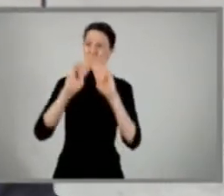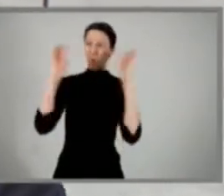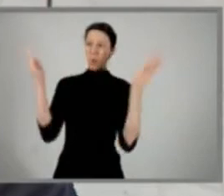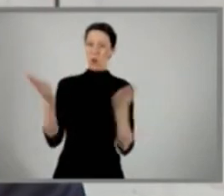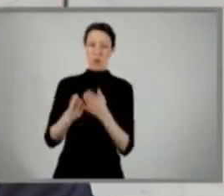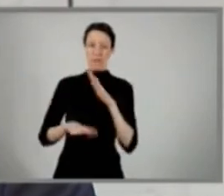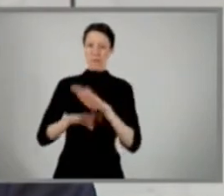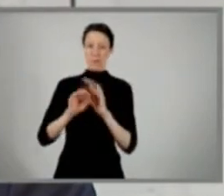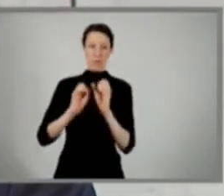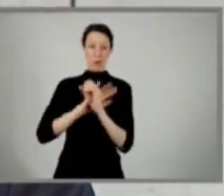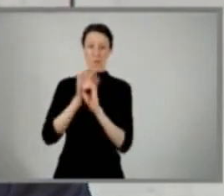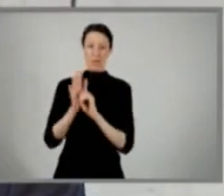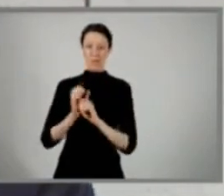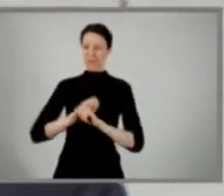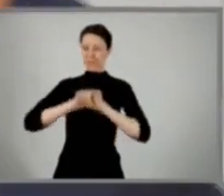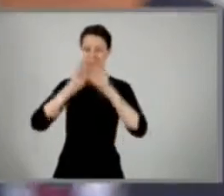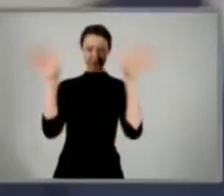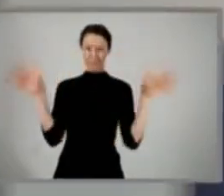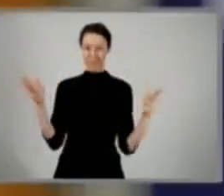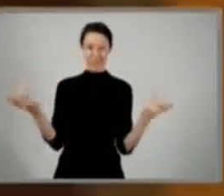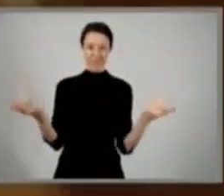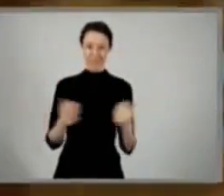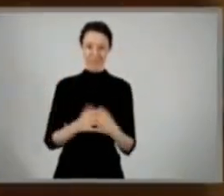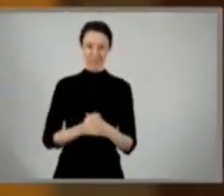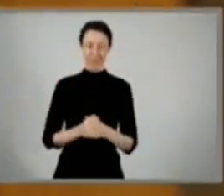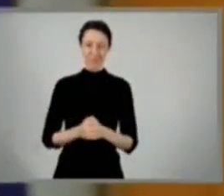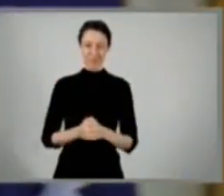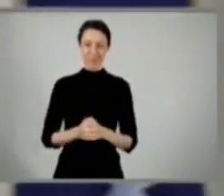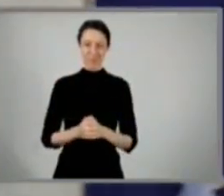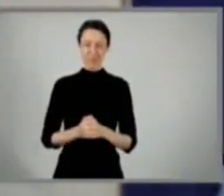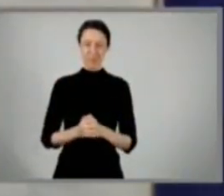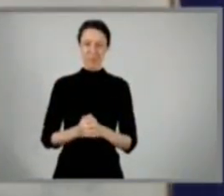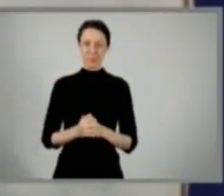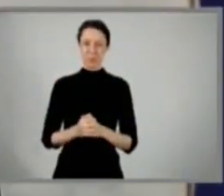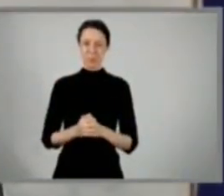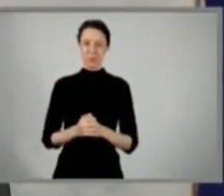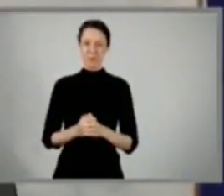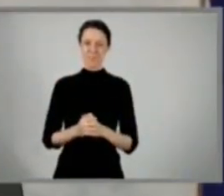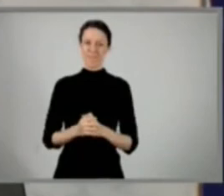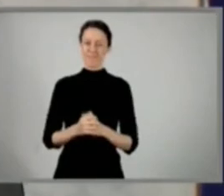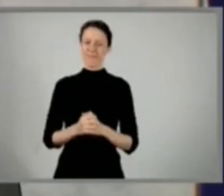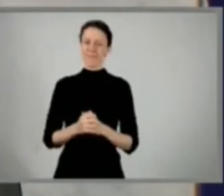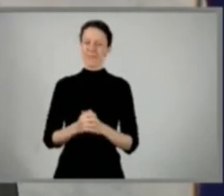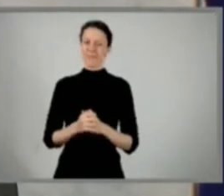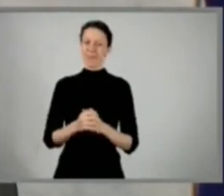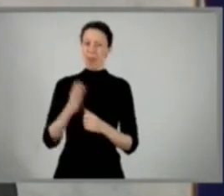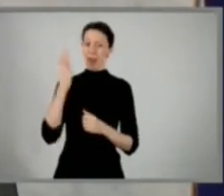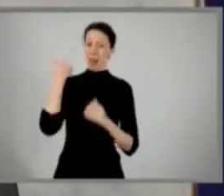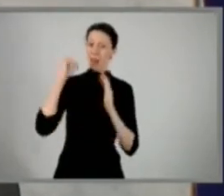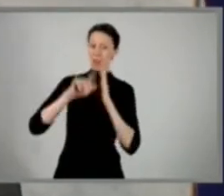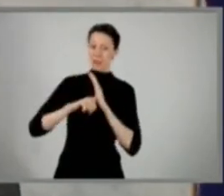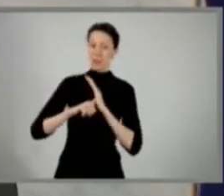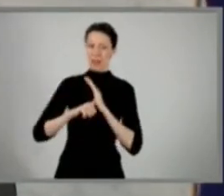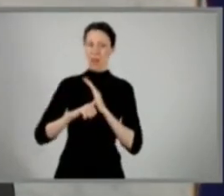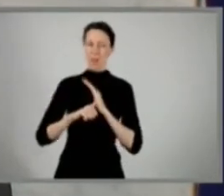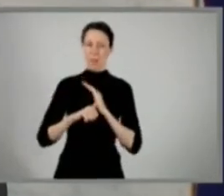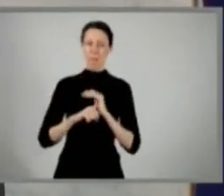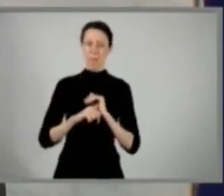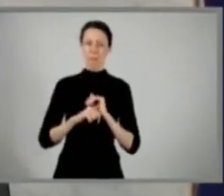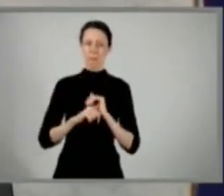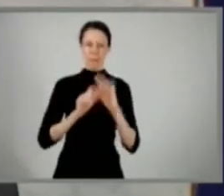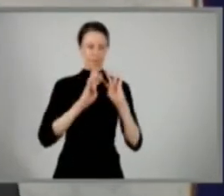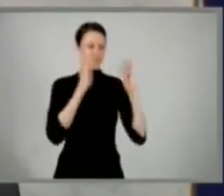dangerous. Paul, did you want to add anything to that? PM, we were last time requested, the National Cabinet requested the Australian Health